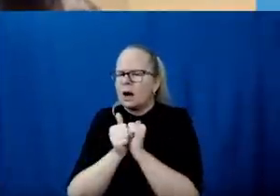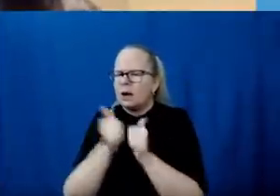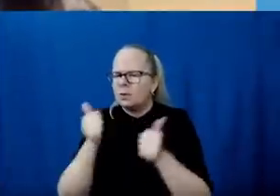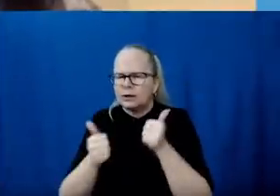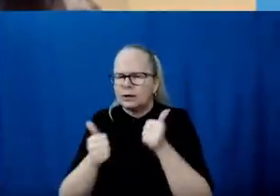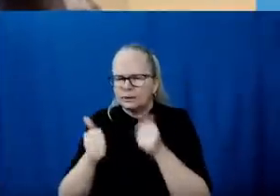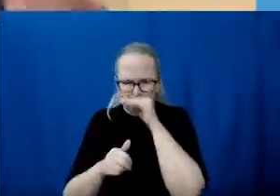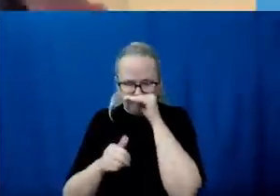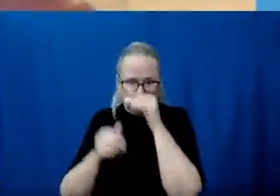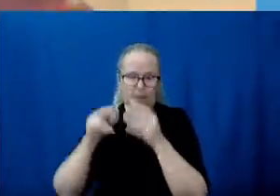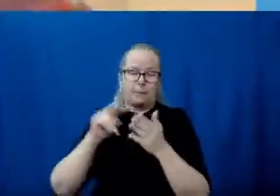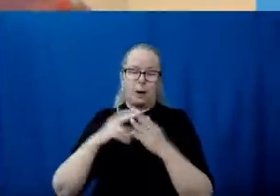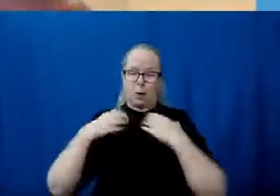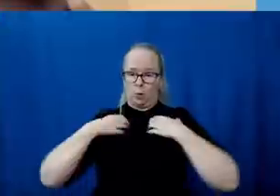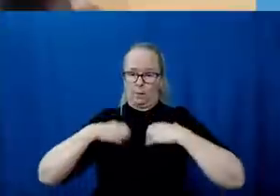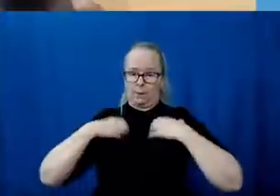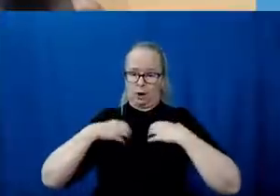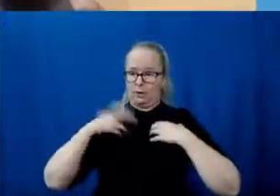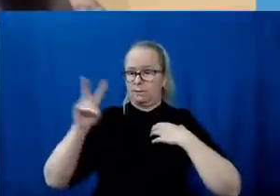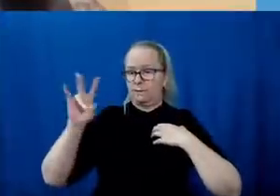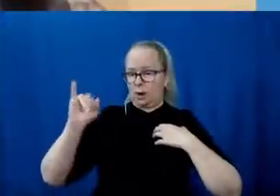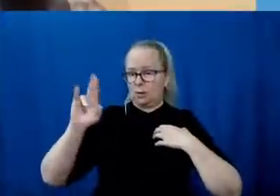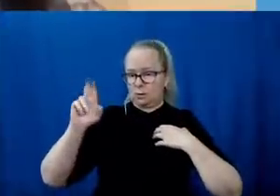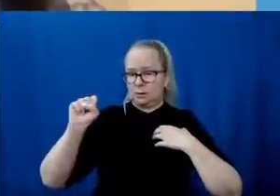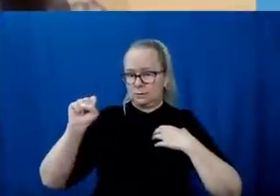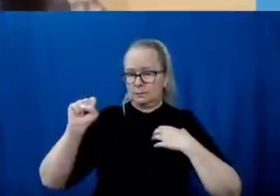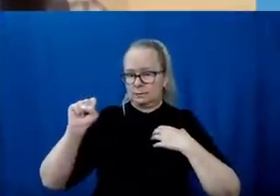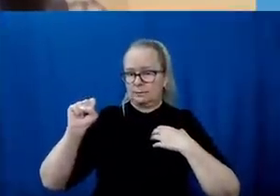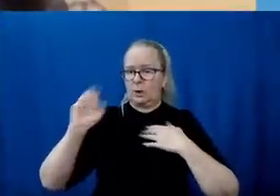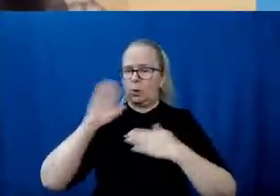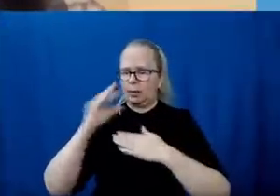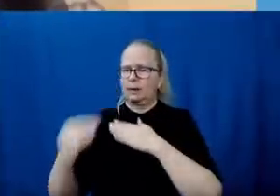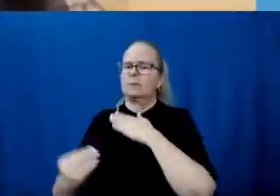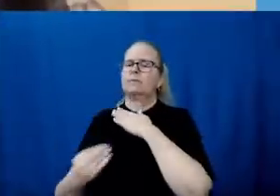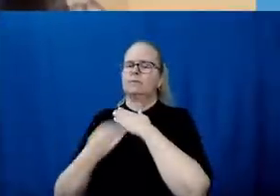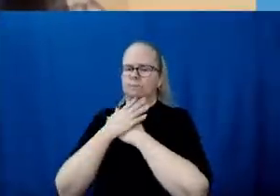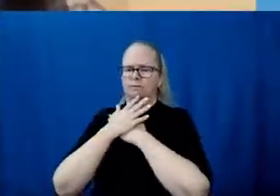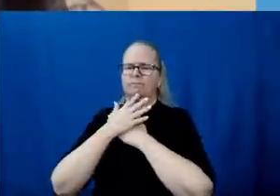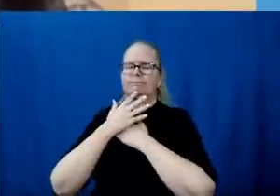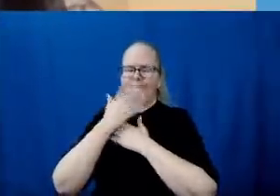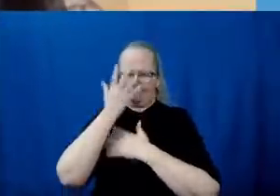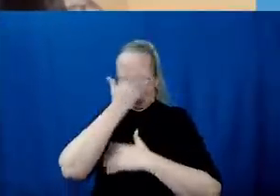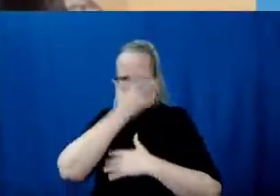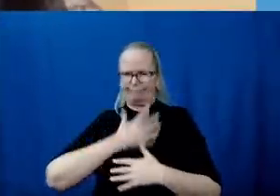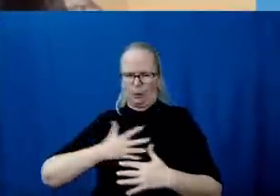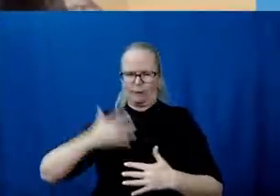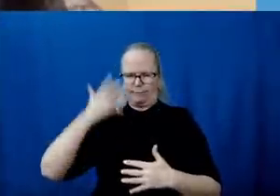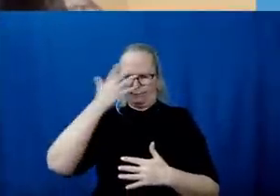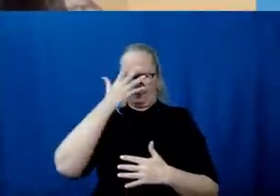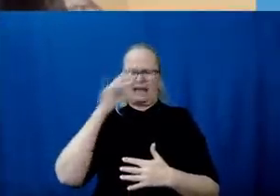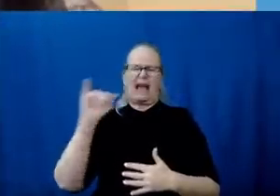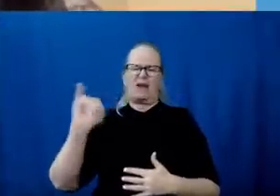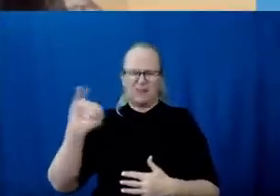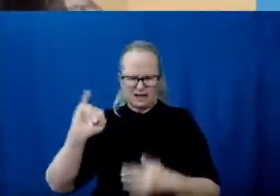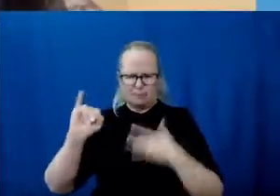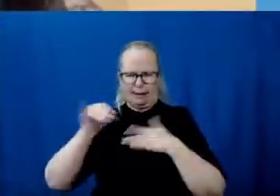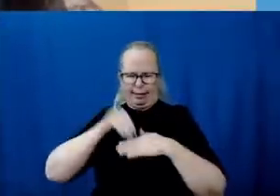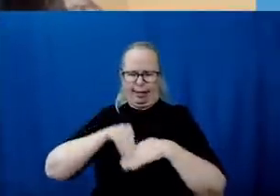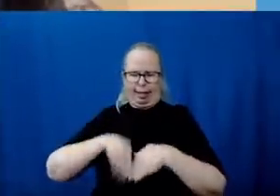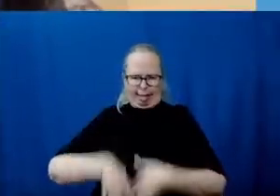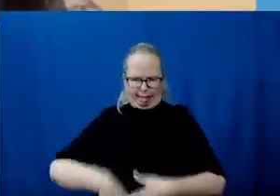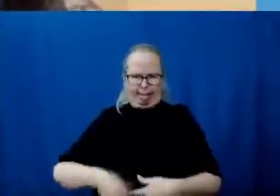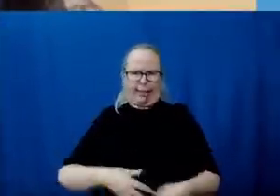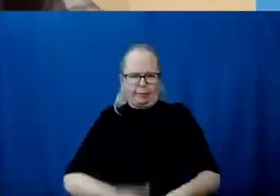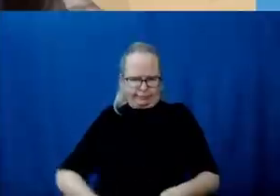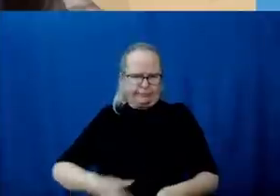organisms. Many respiratory viruses that infect the respiratory tract will also infect the GI tract, or